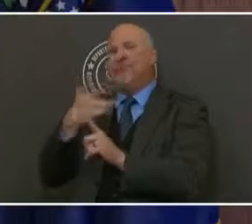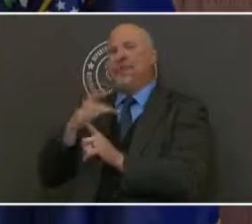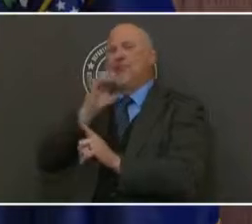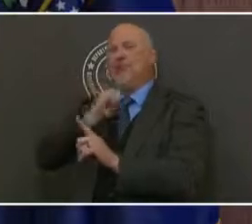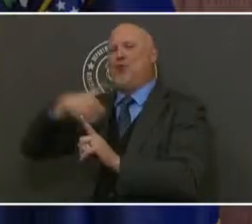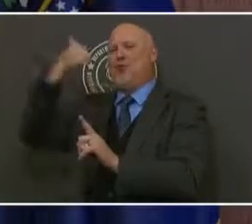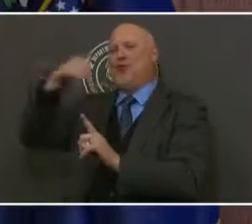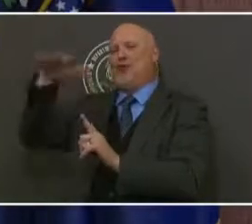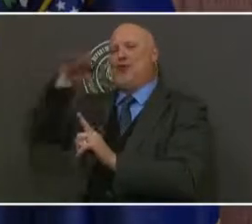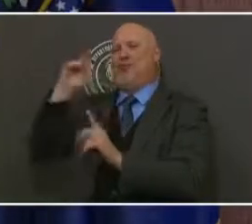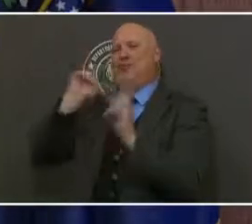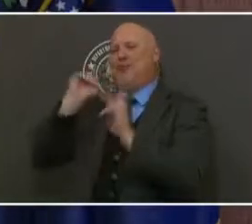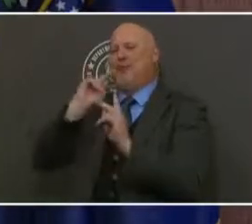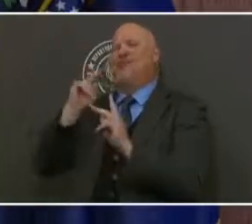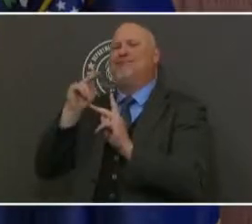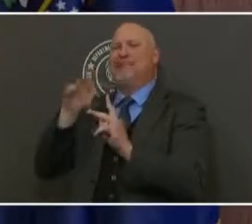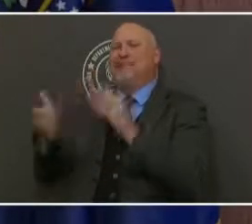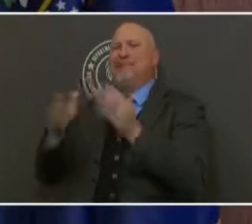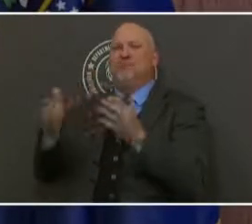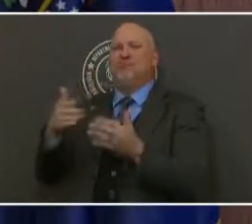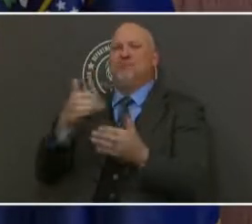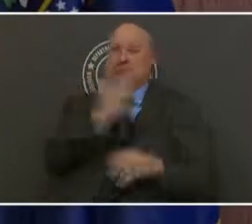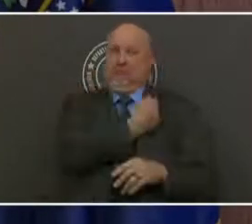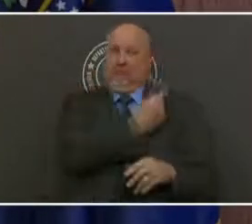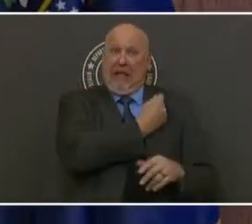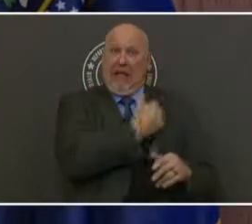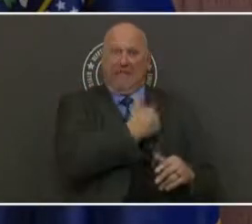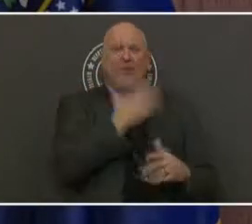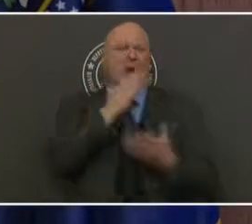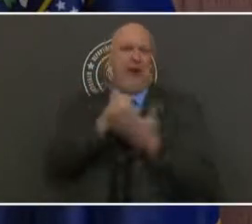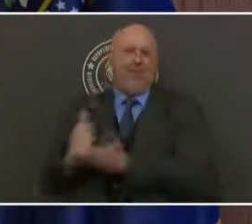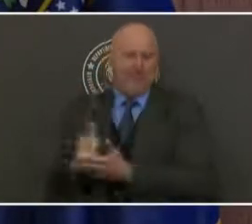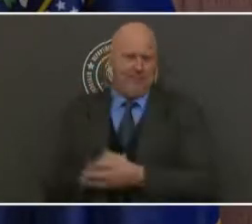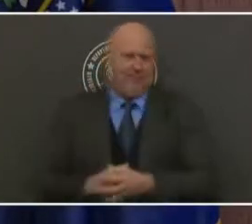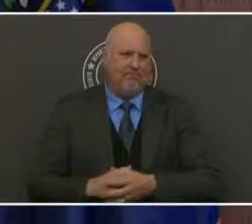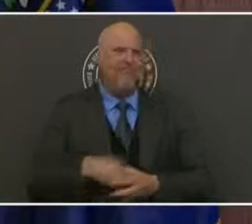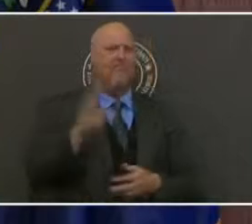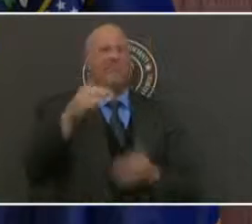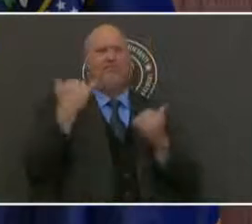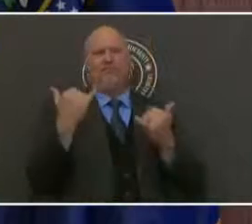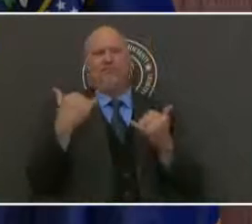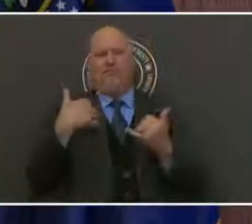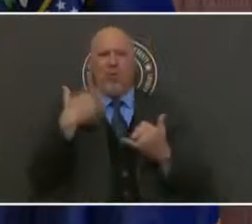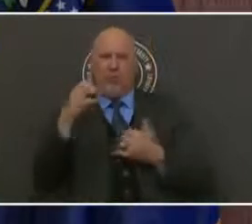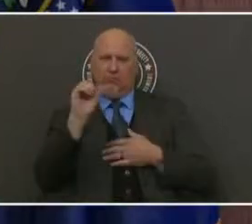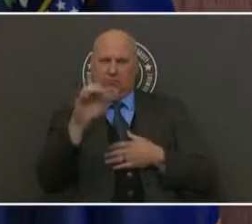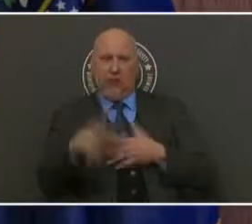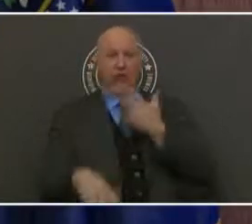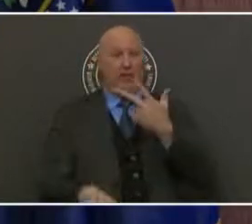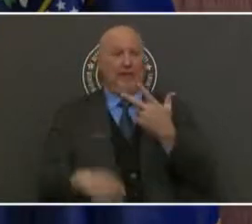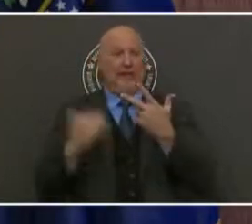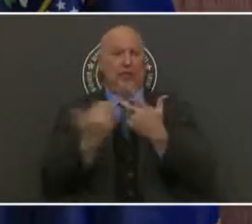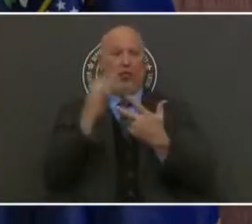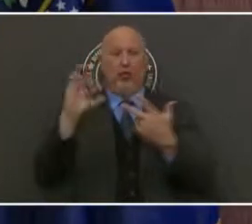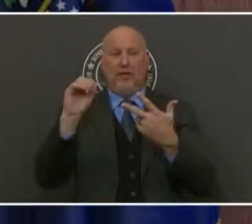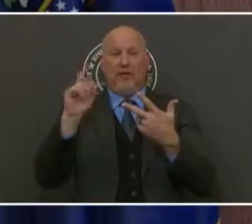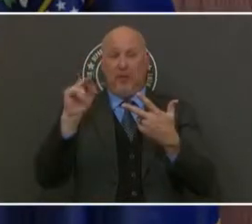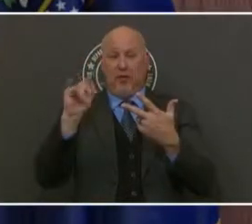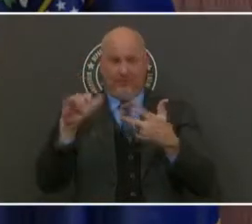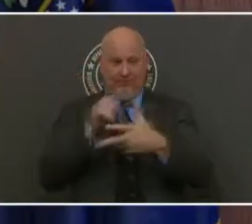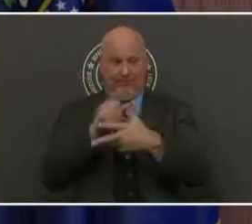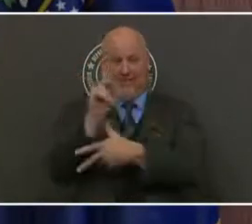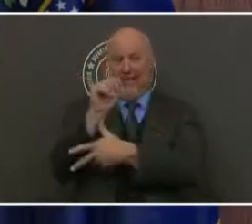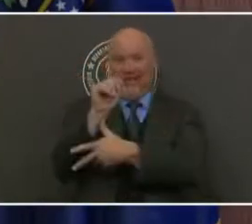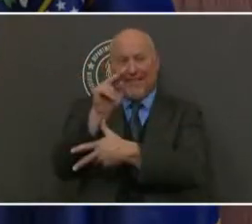from moderate to low, Kane County, Millard County, and Washington County. That is very good news. All of our